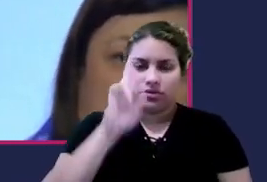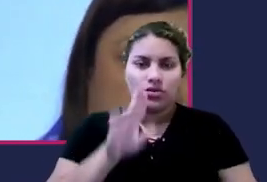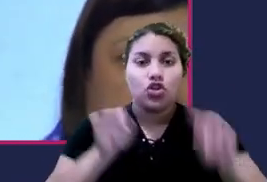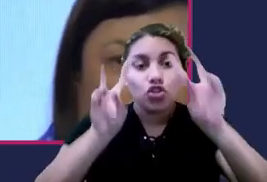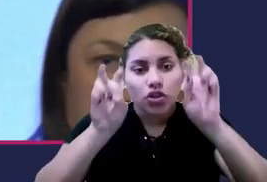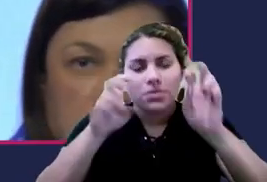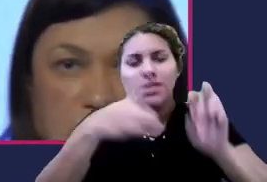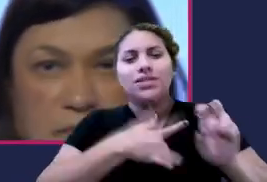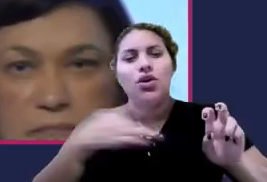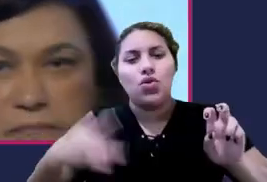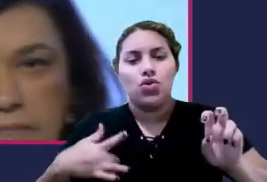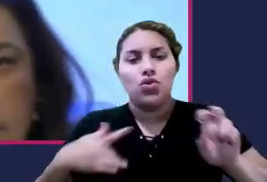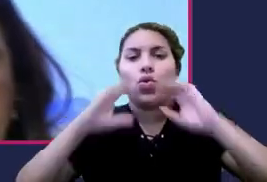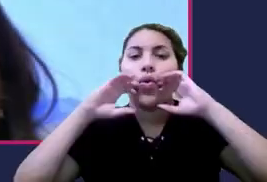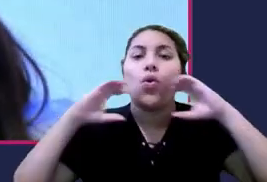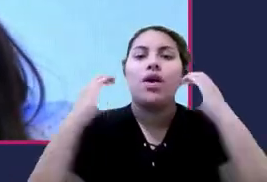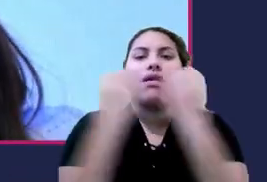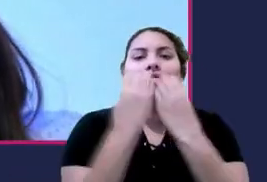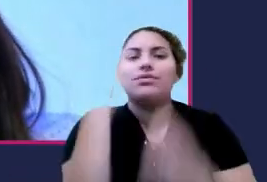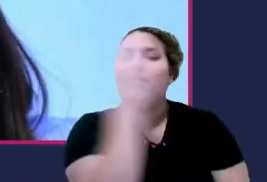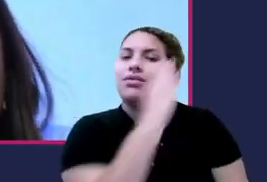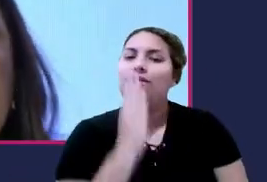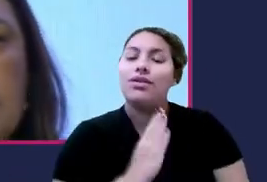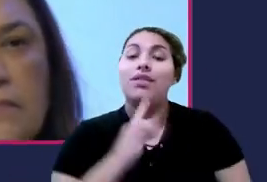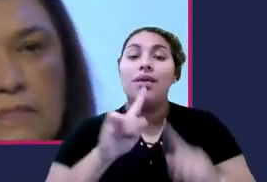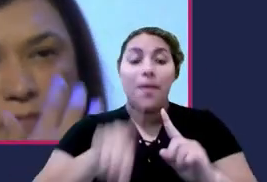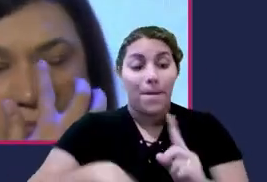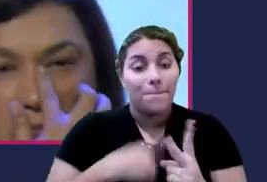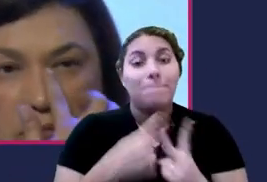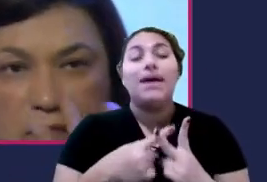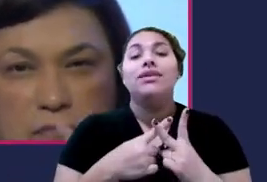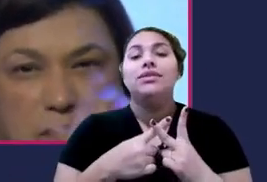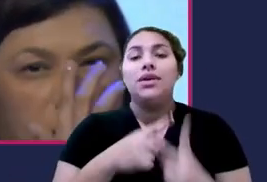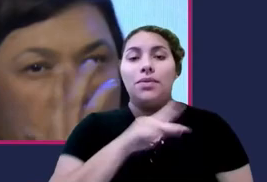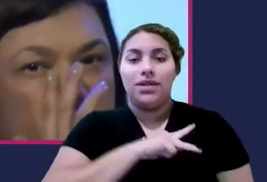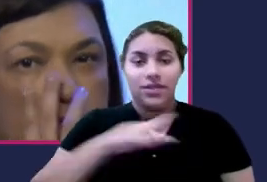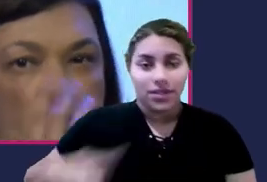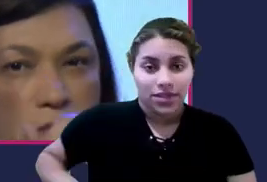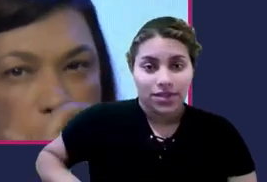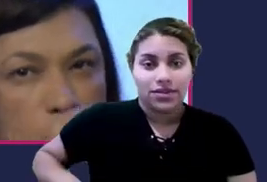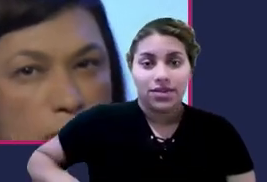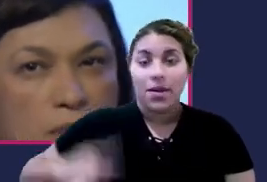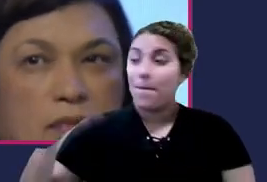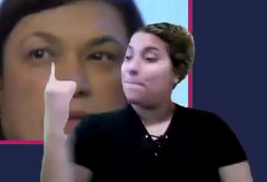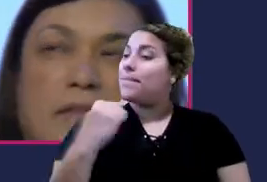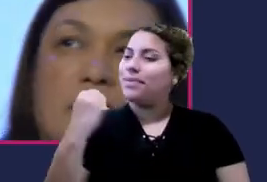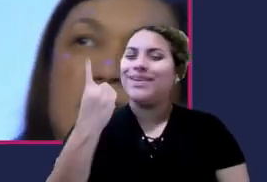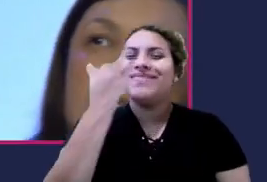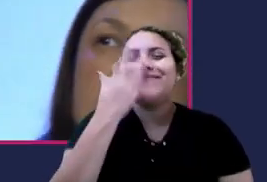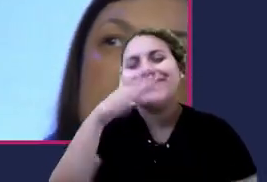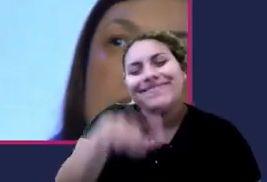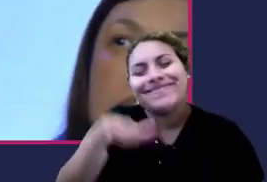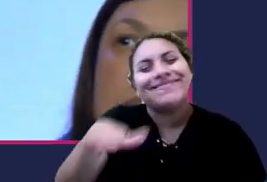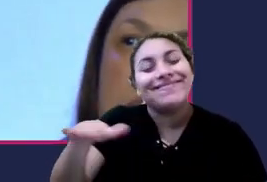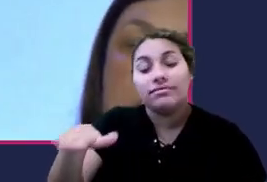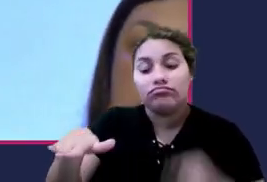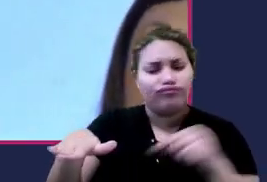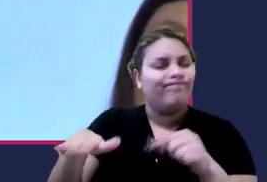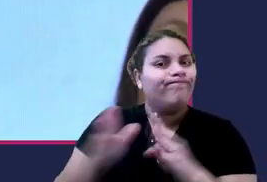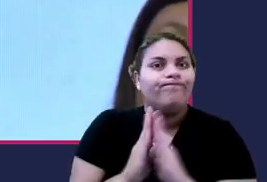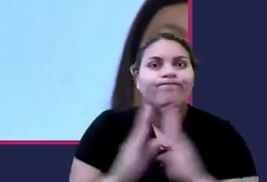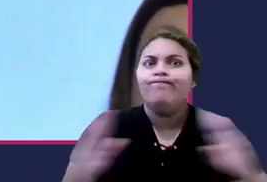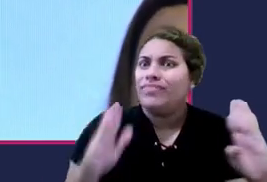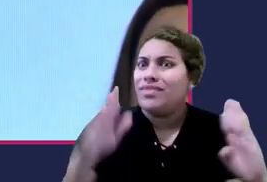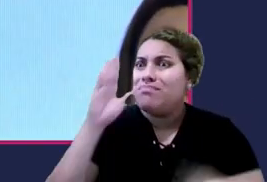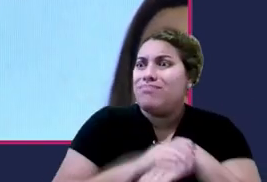is here for us to try and improve. I am the president of the Mixed Early